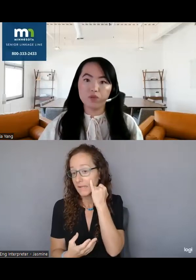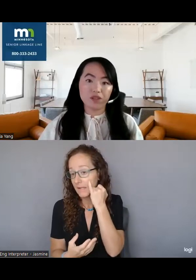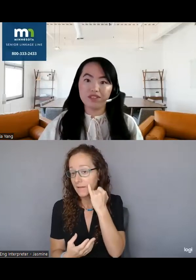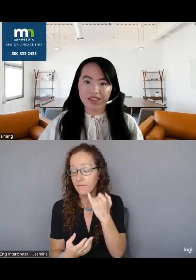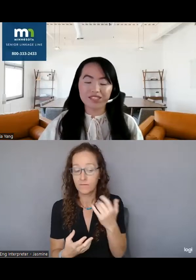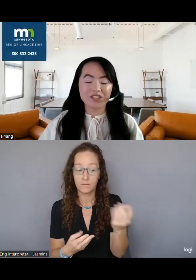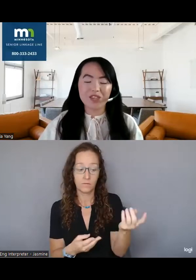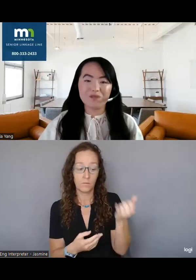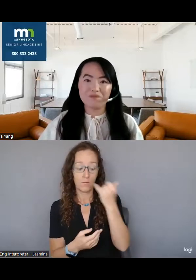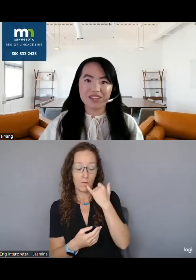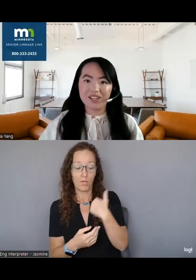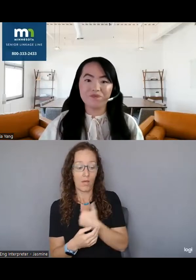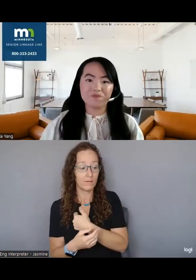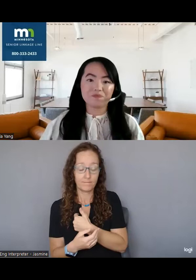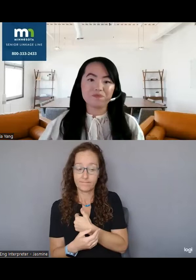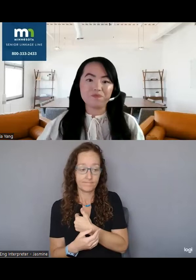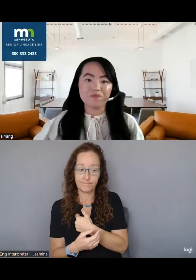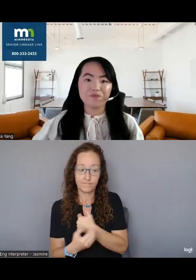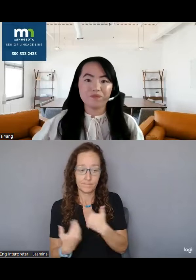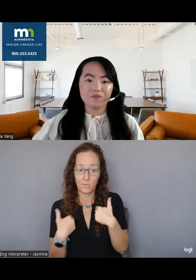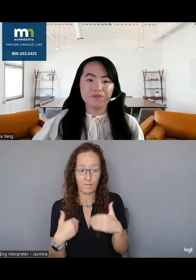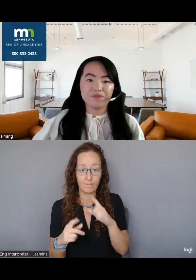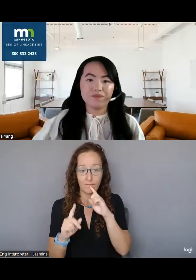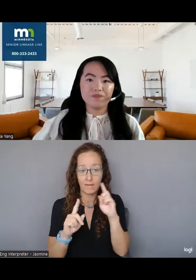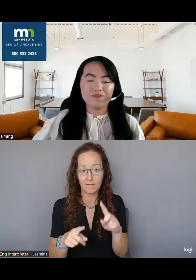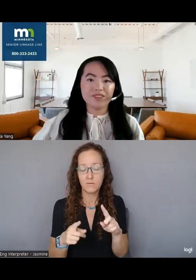help you with the answer that you need.